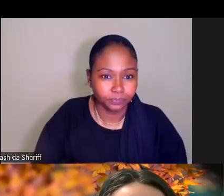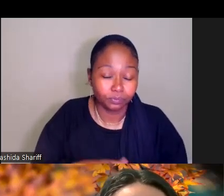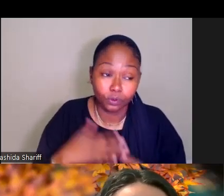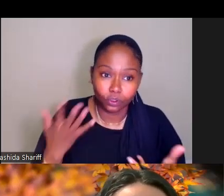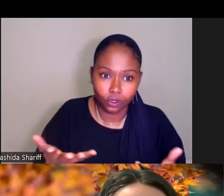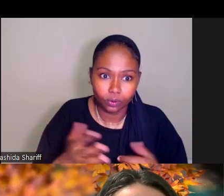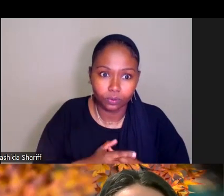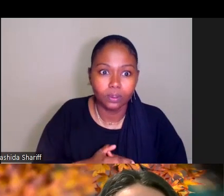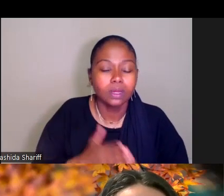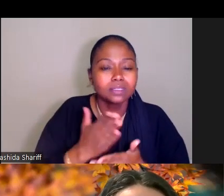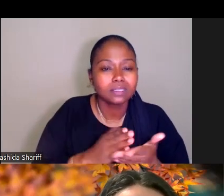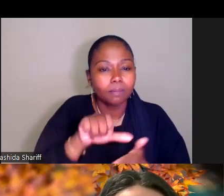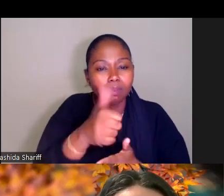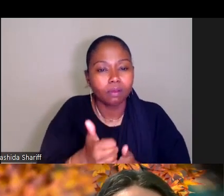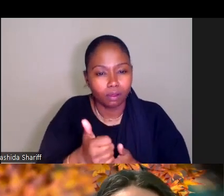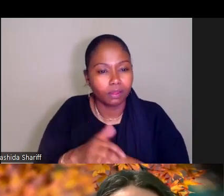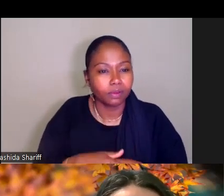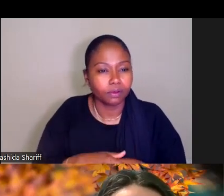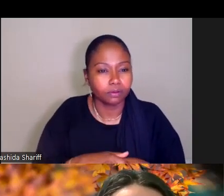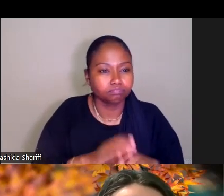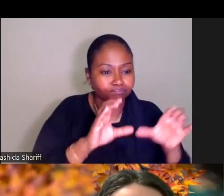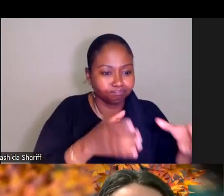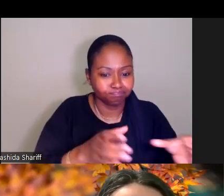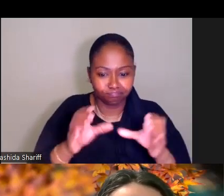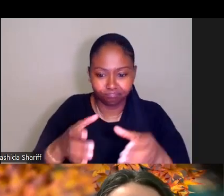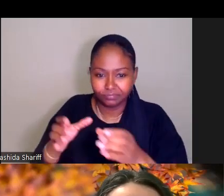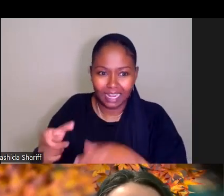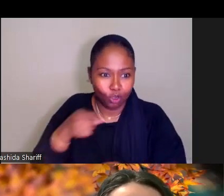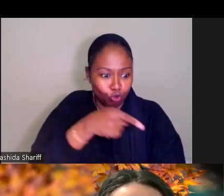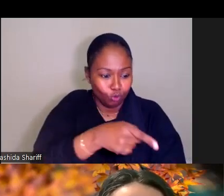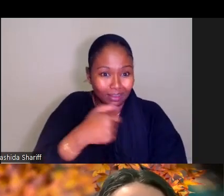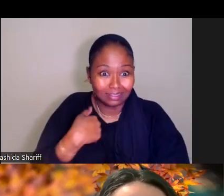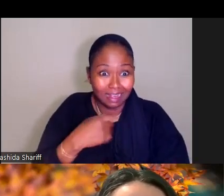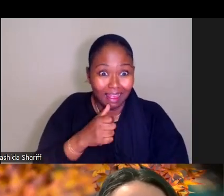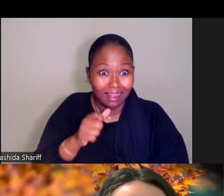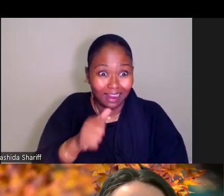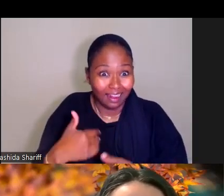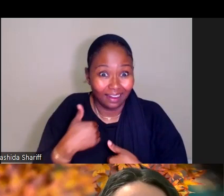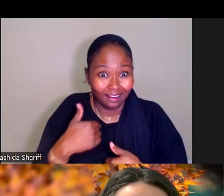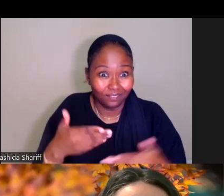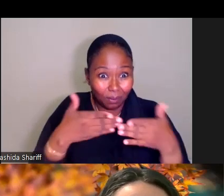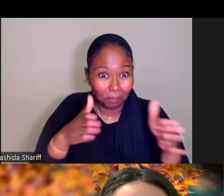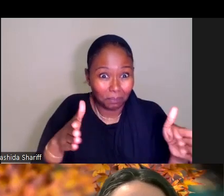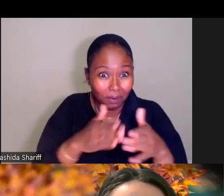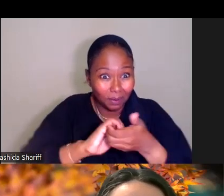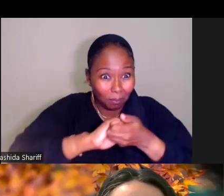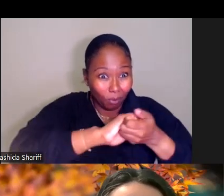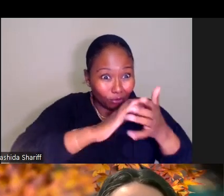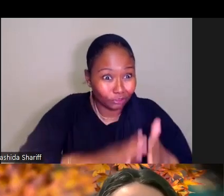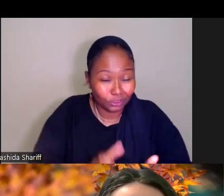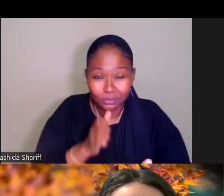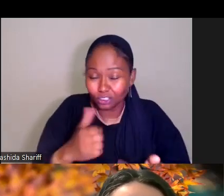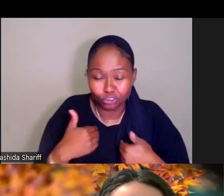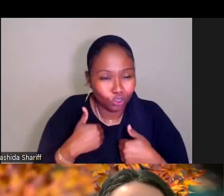Some of the other categories like lack of support and partnerships. So some of the public guardians express they feel a lack of support from their